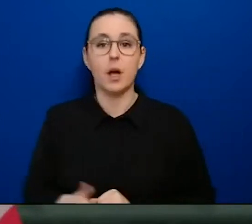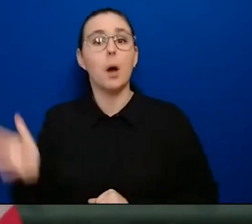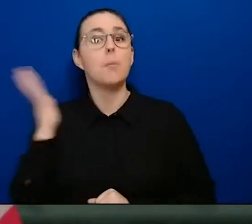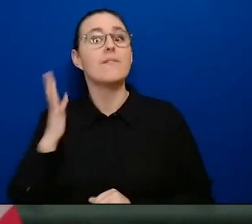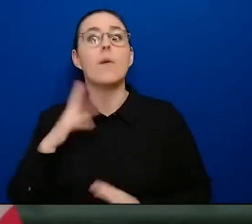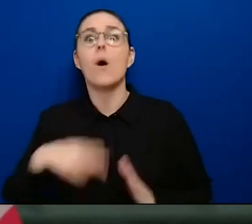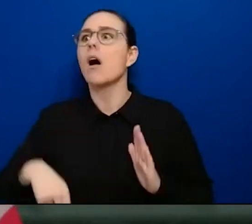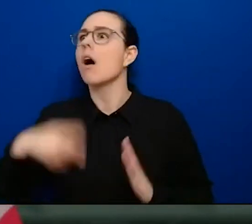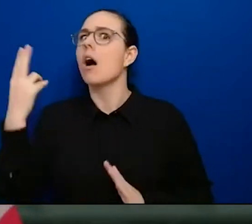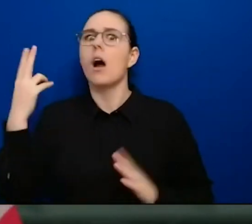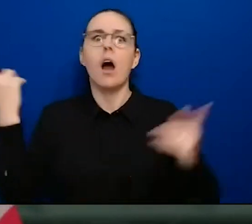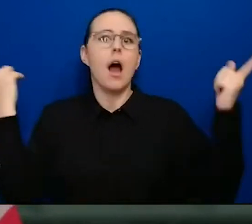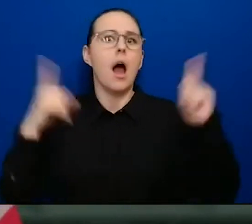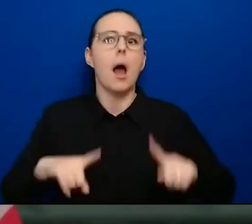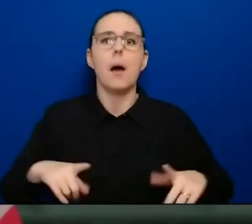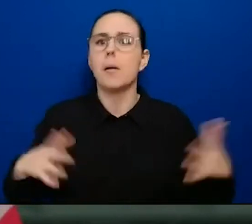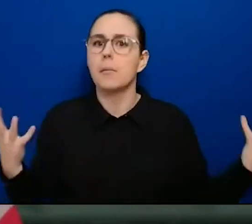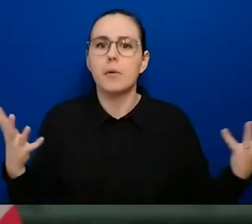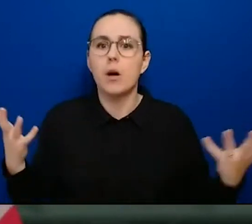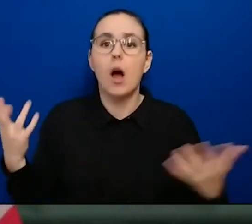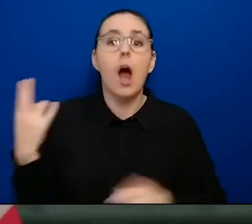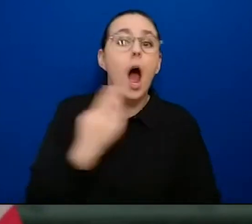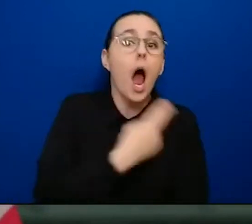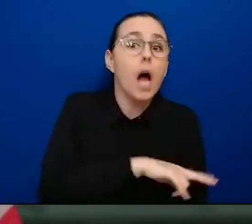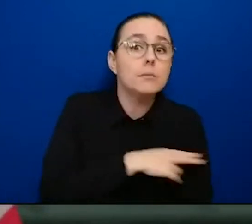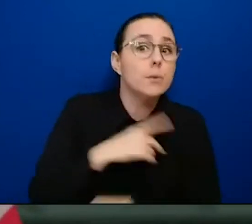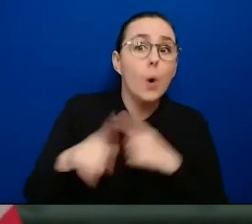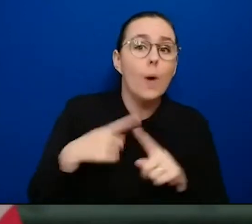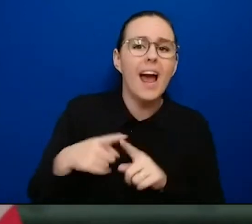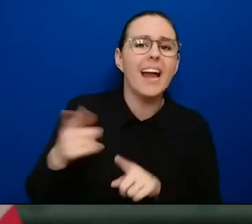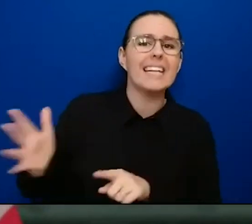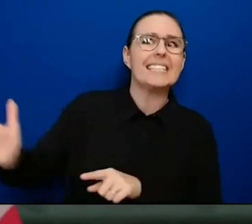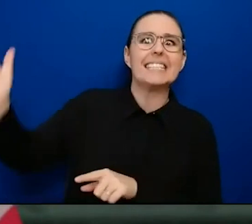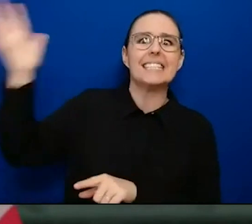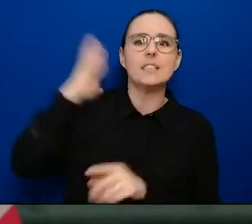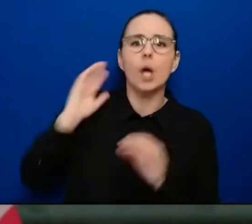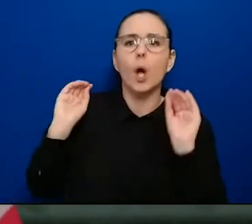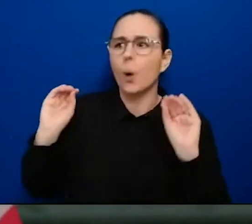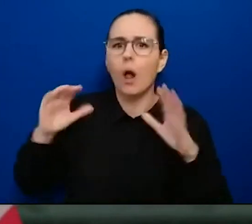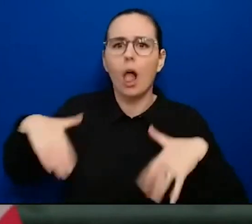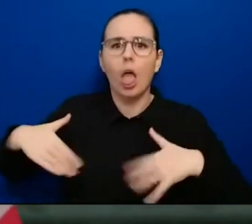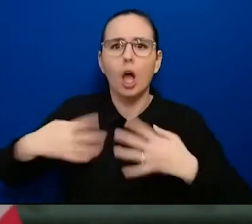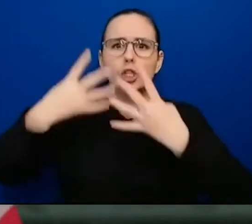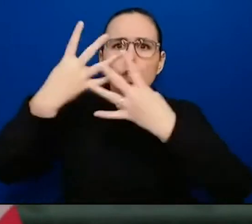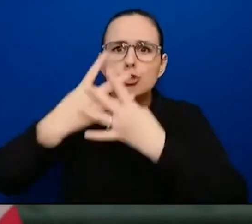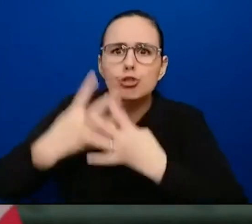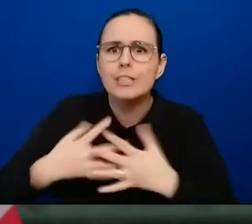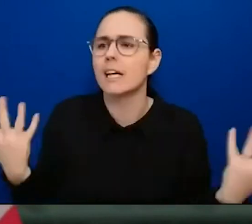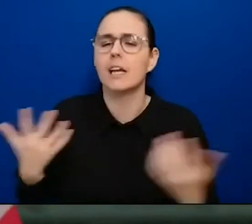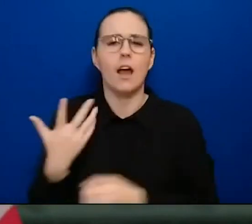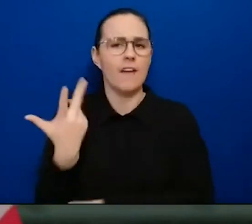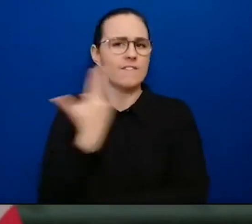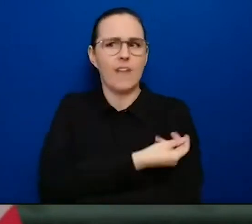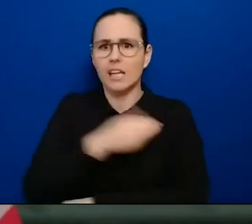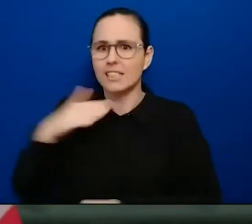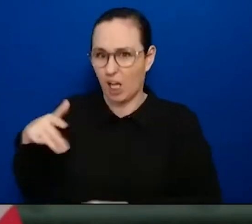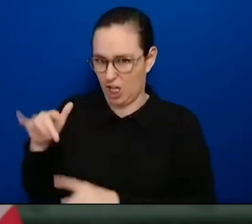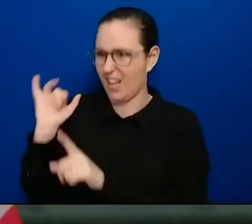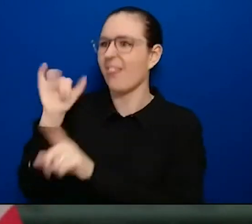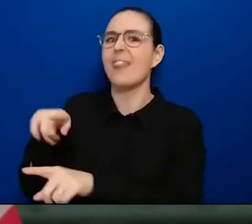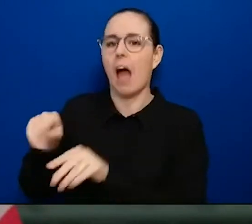have the vaccination. So we have continued to have smaller, much more contained outbreaks in the